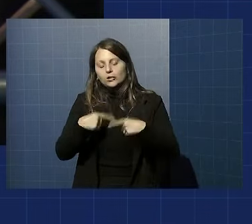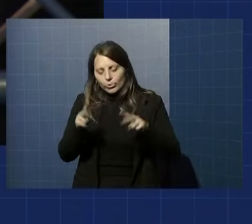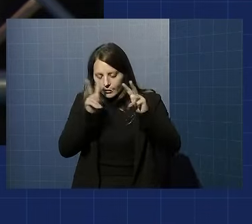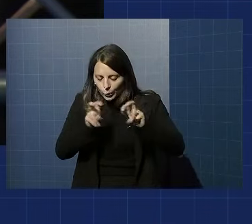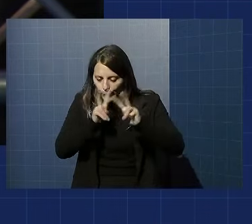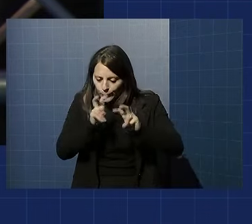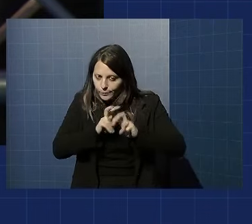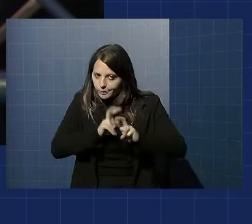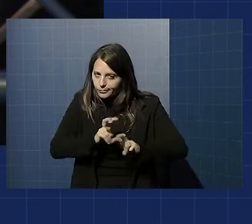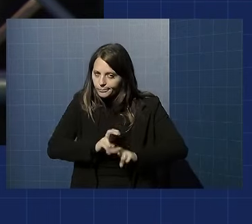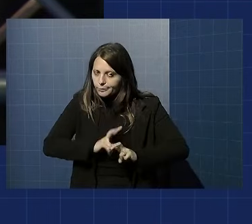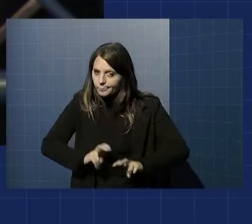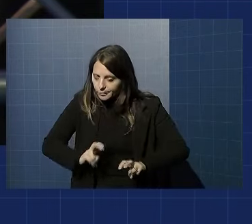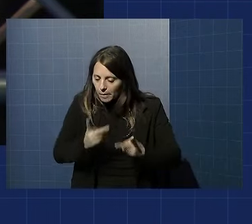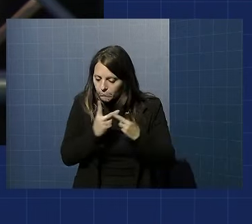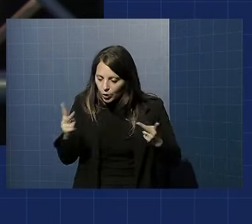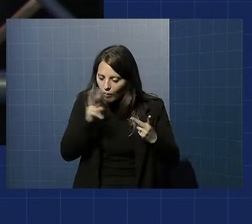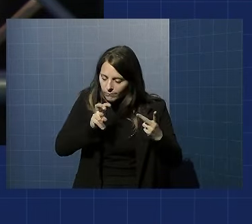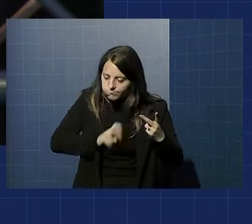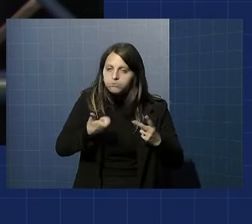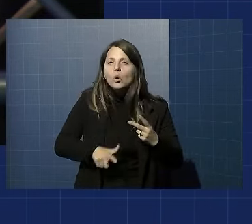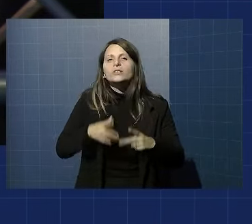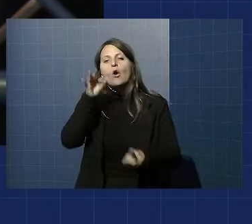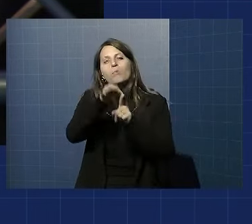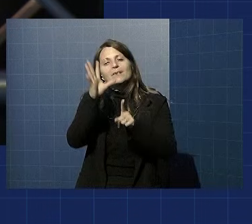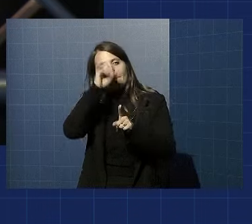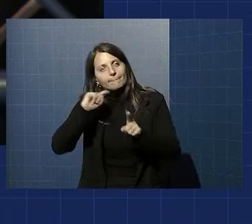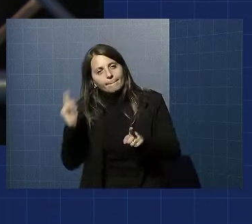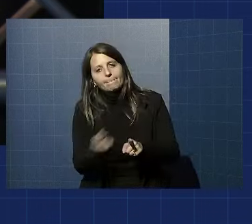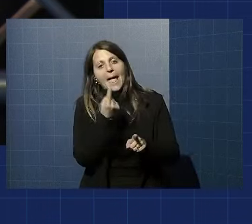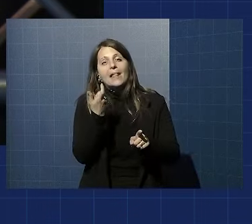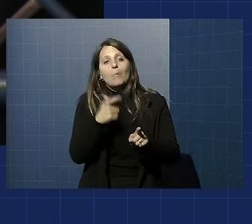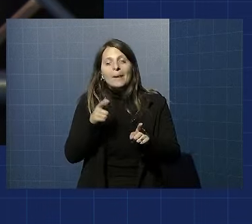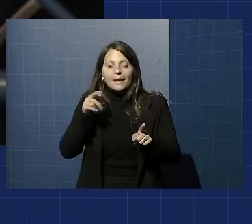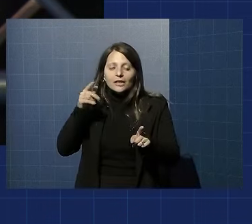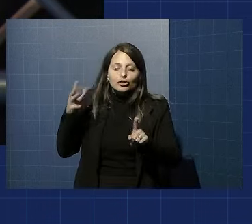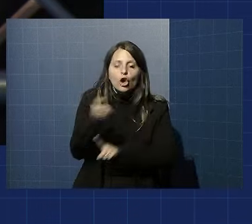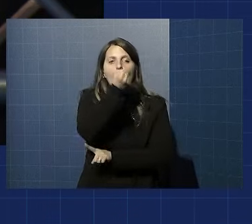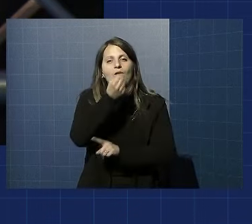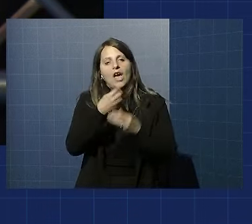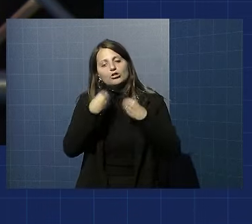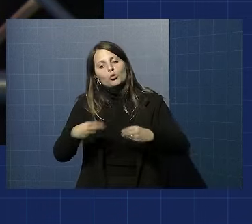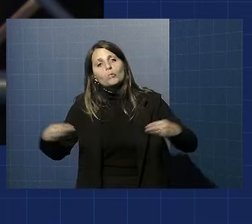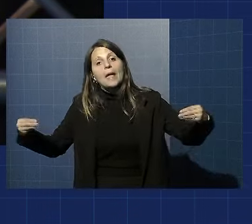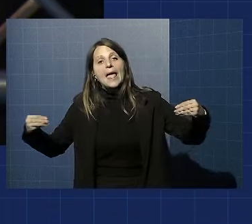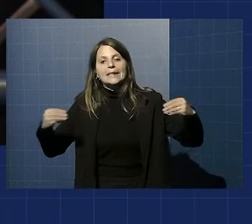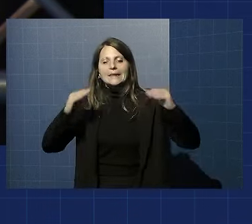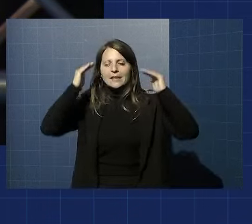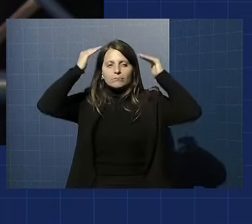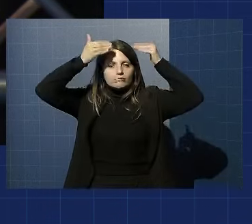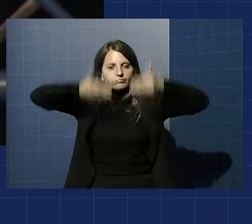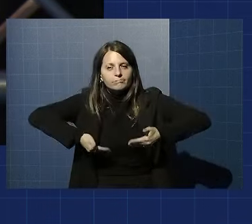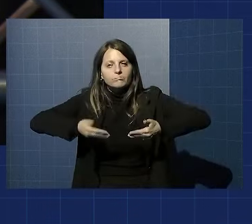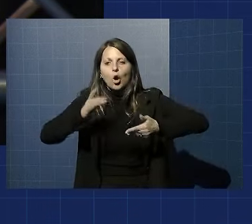trying to find tools to protect the astronauts better, shielding, nutraceuticals, medication, and so